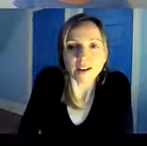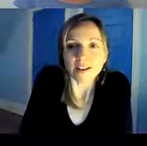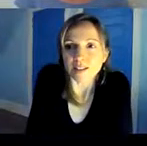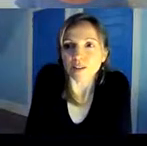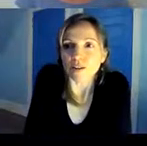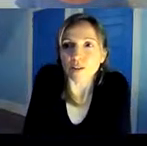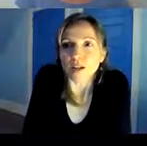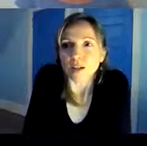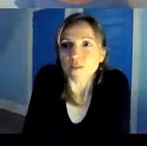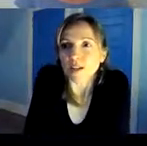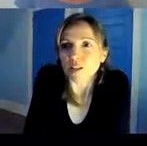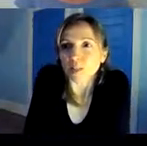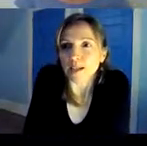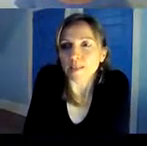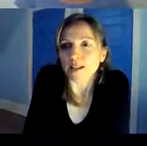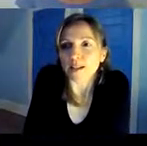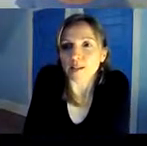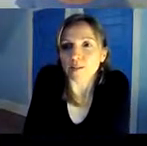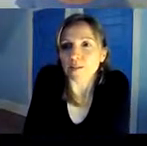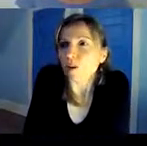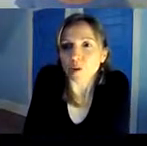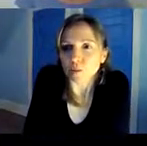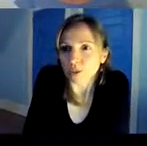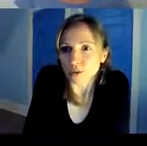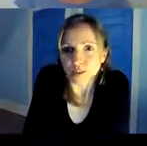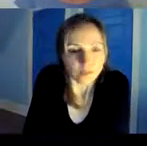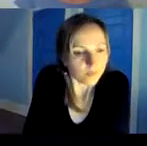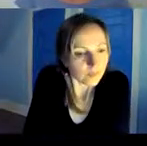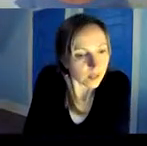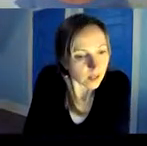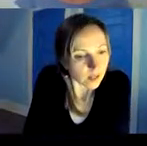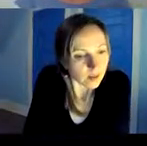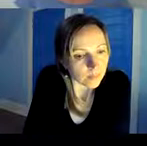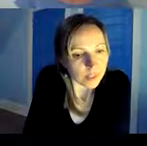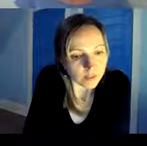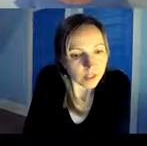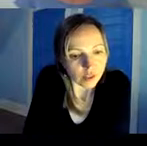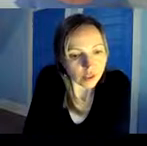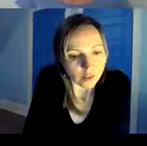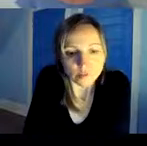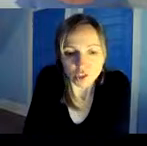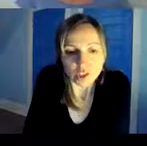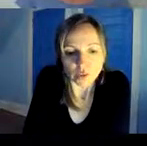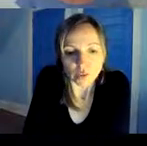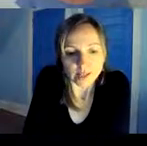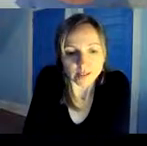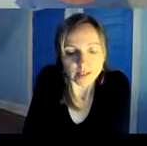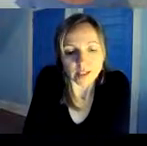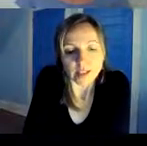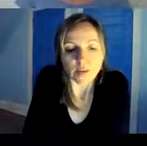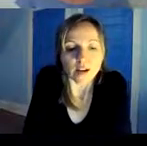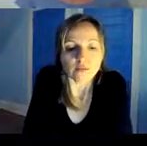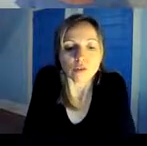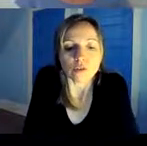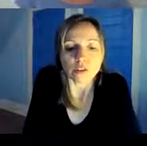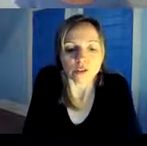Dog-strangling vine is another invasive plant that is all over Toronto. It's from Eastern Europe, Russia and the Ukraine.